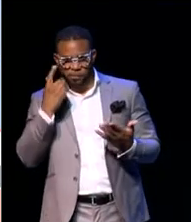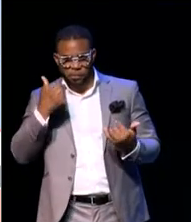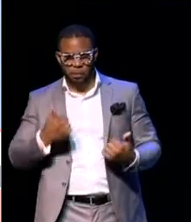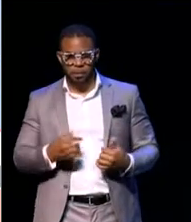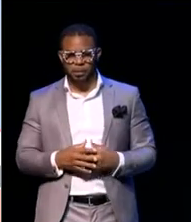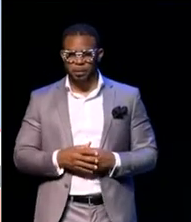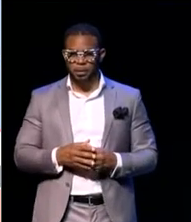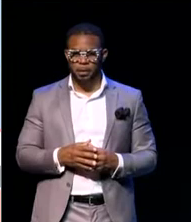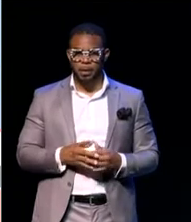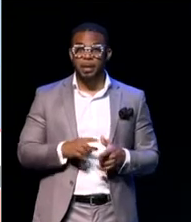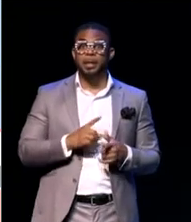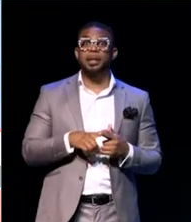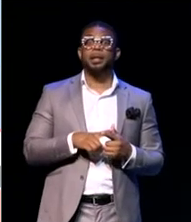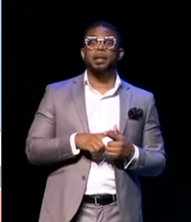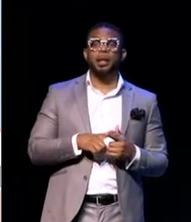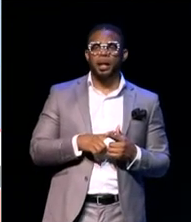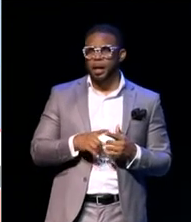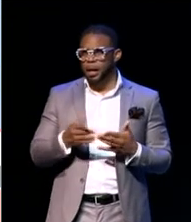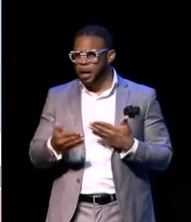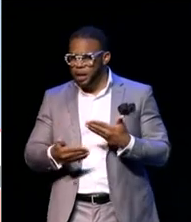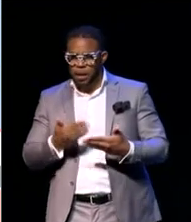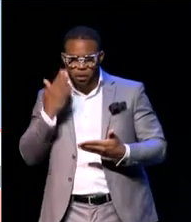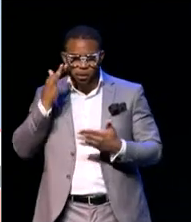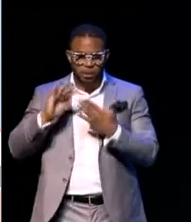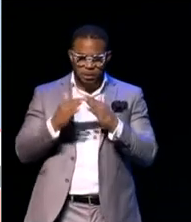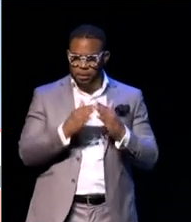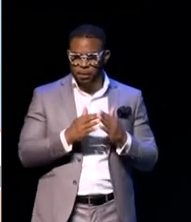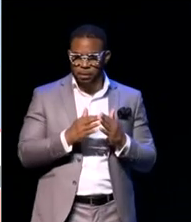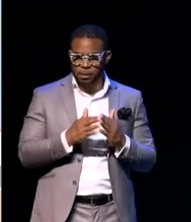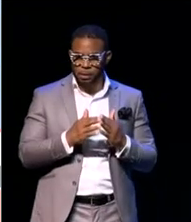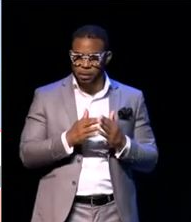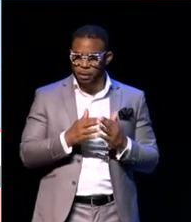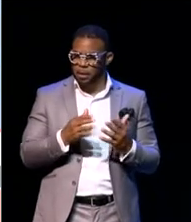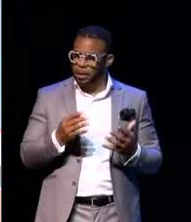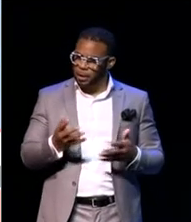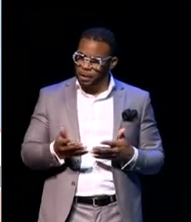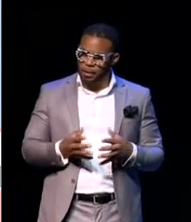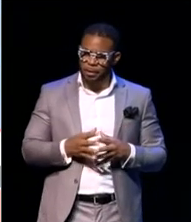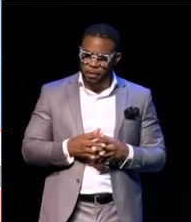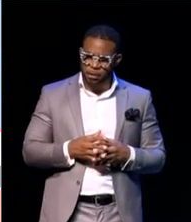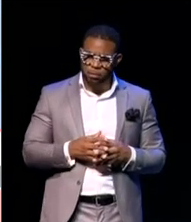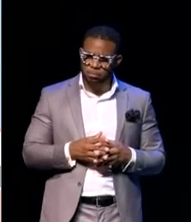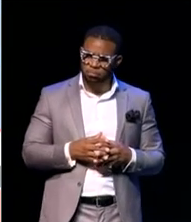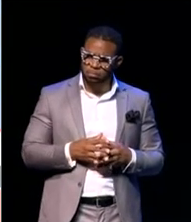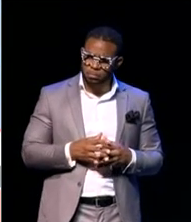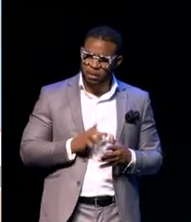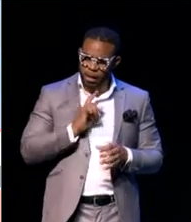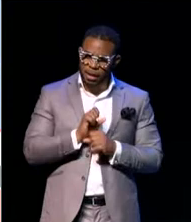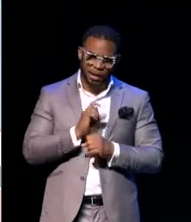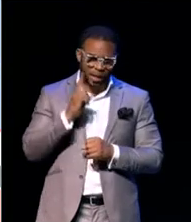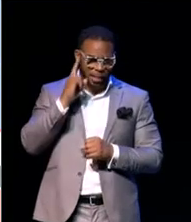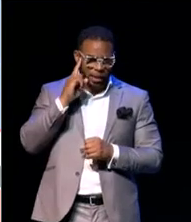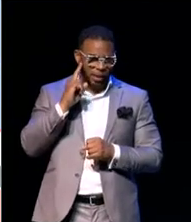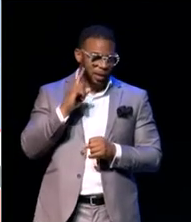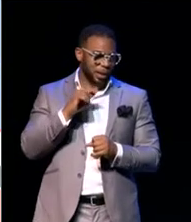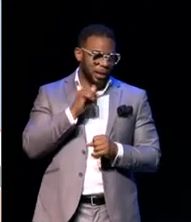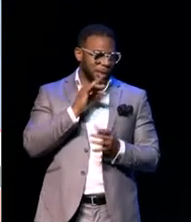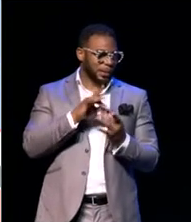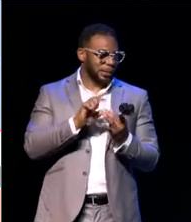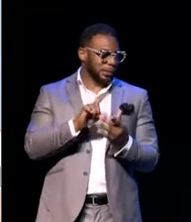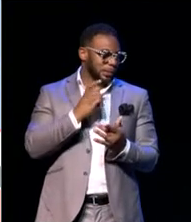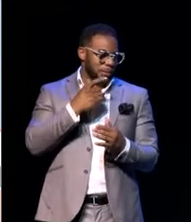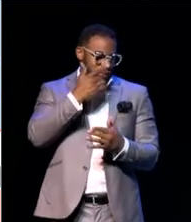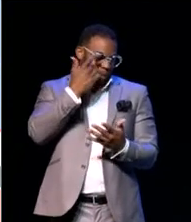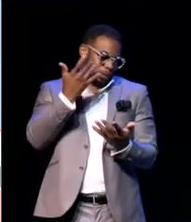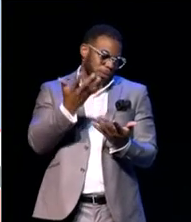me. Then I got to know the city. And I actually think, and I'm not saying this